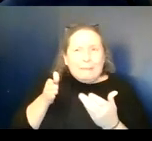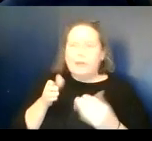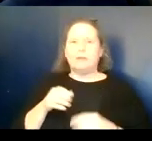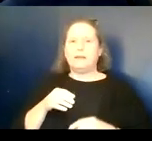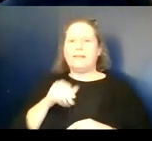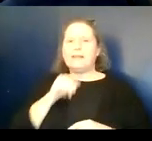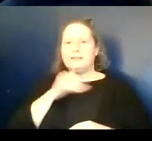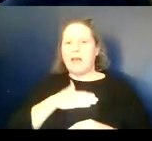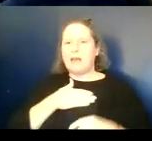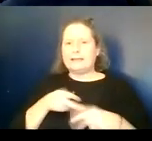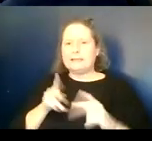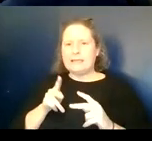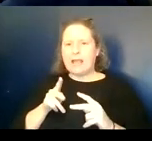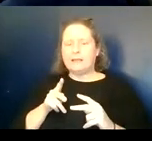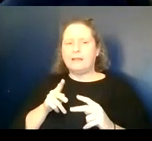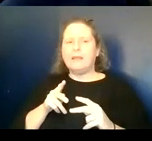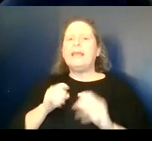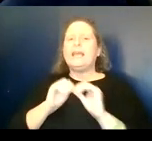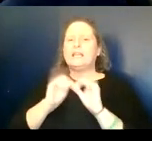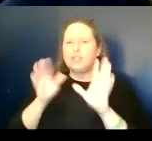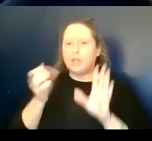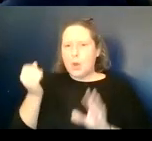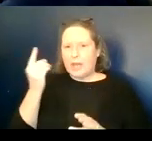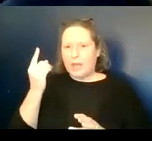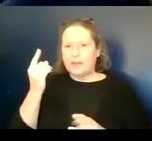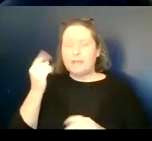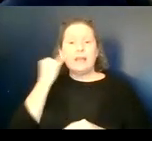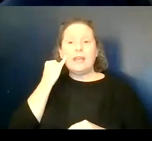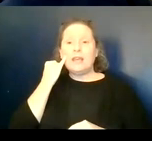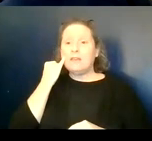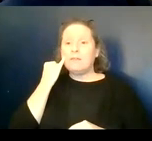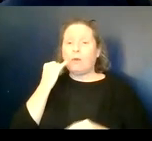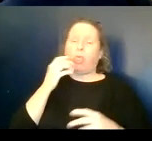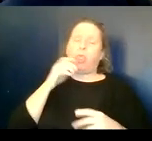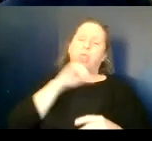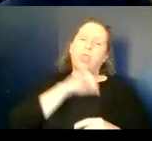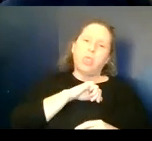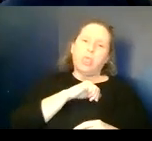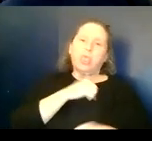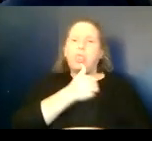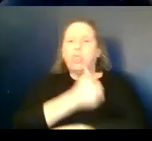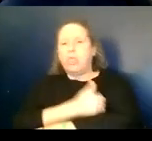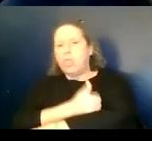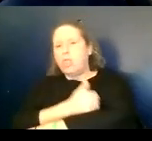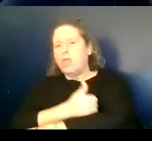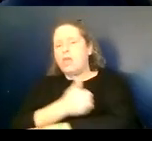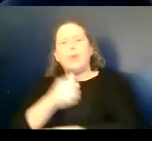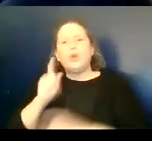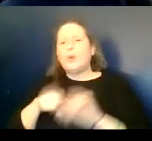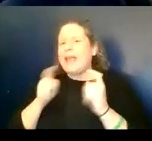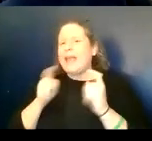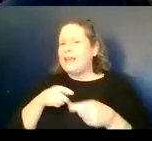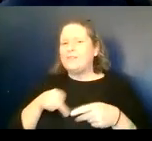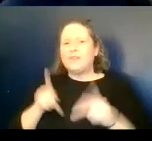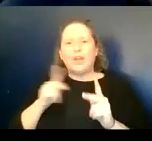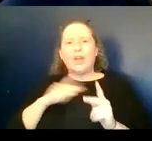coherent. So if you're incapacitated by drugs or alcohol, you can't give consent, okay?